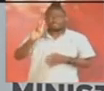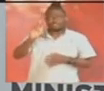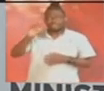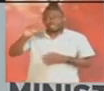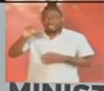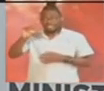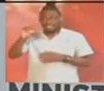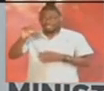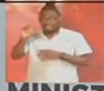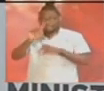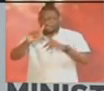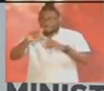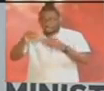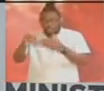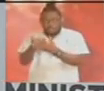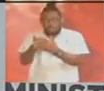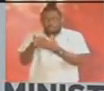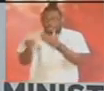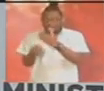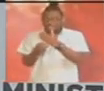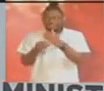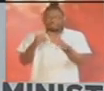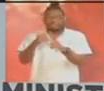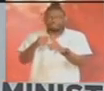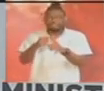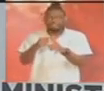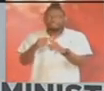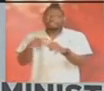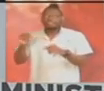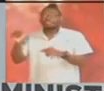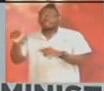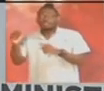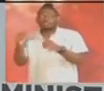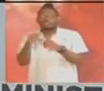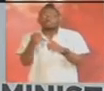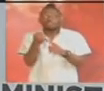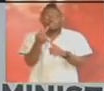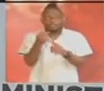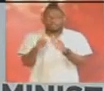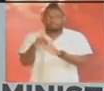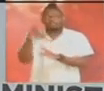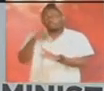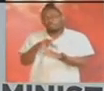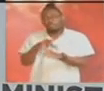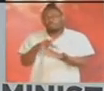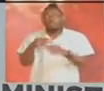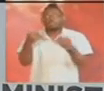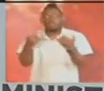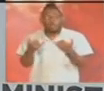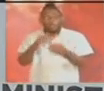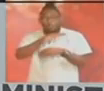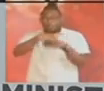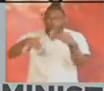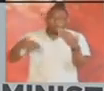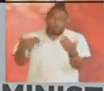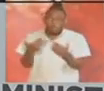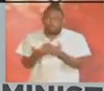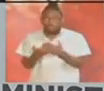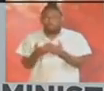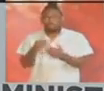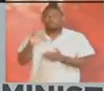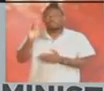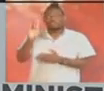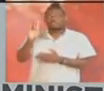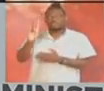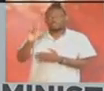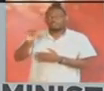period taken the 10th to the 12th of April, giving us a total of 8,511 cases since the